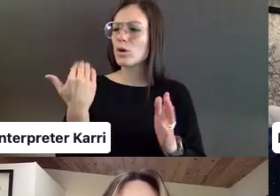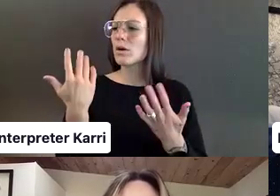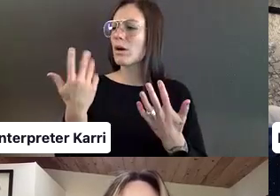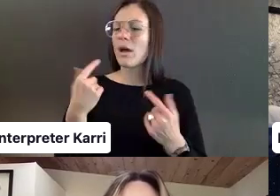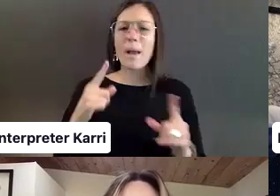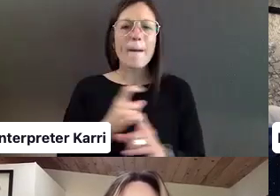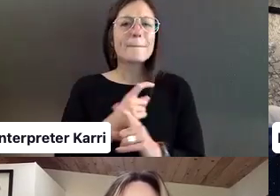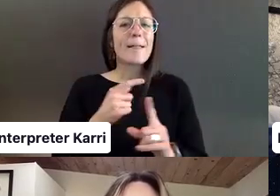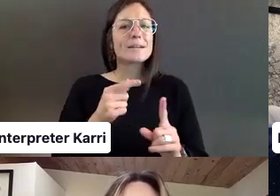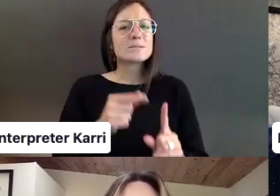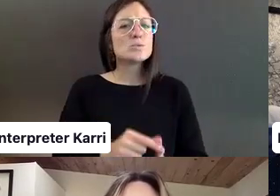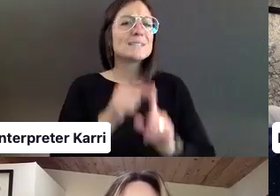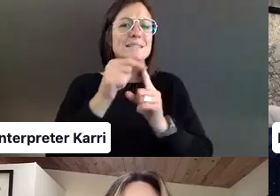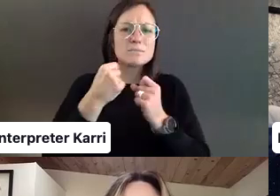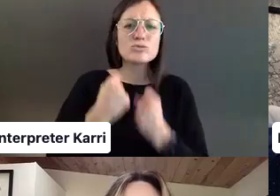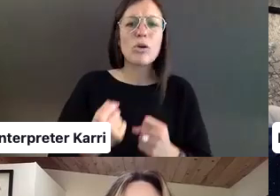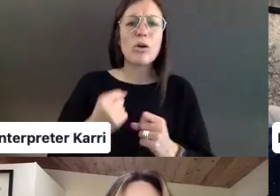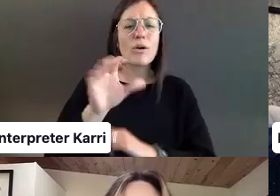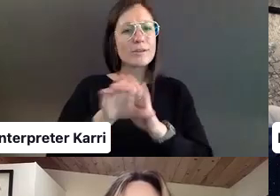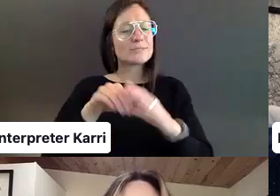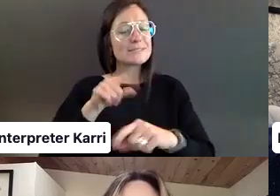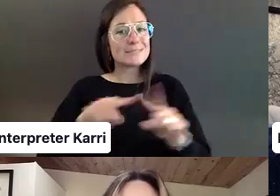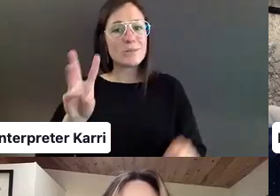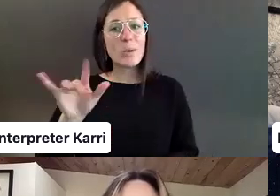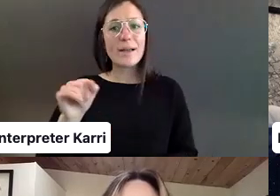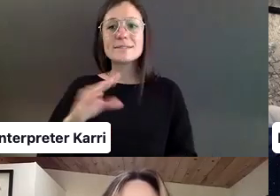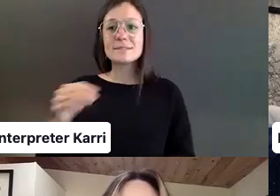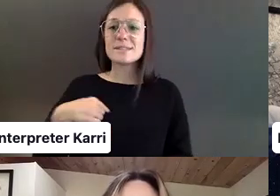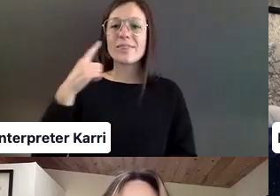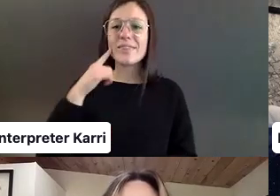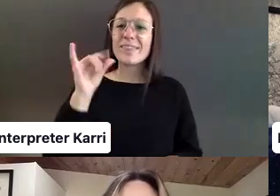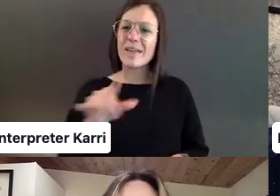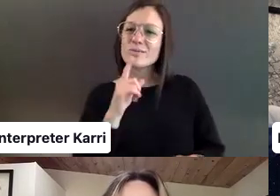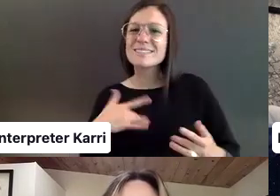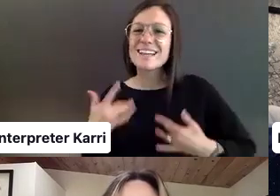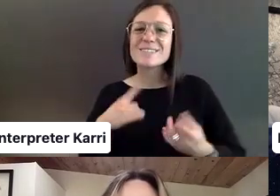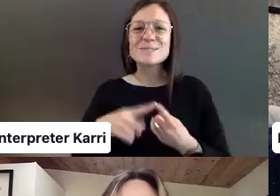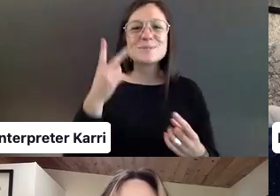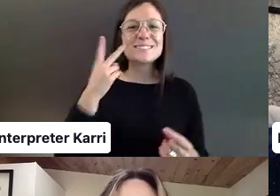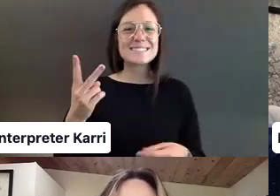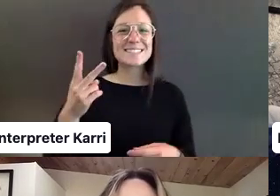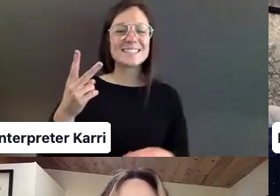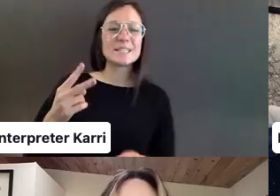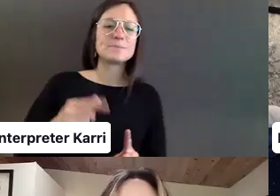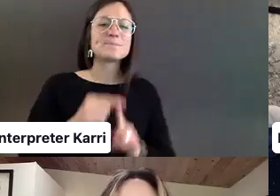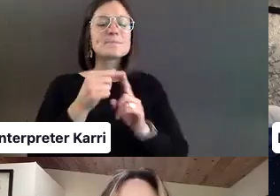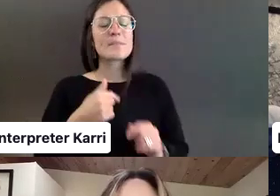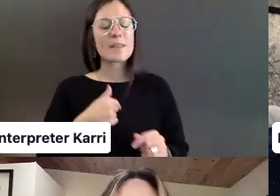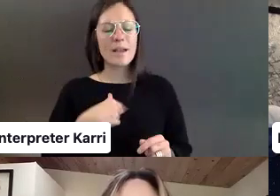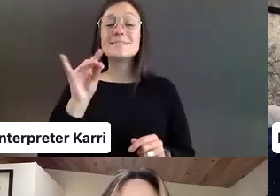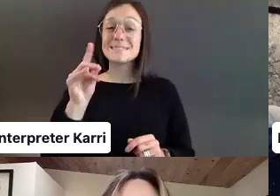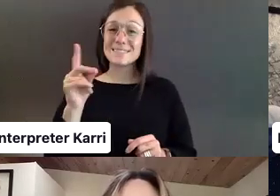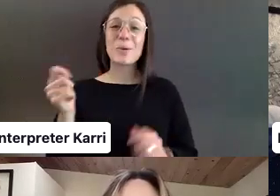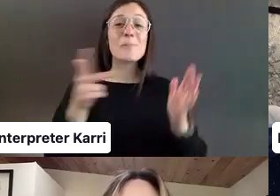strong characters in various ways. And I think that was so exciting to see, especially I had gone back and watched